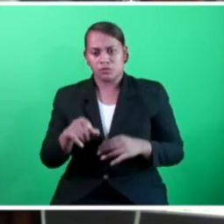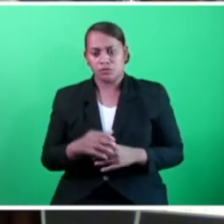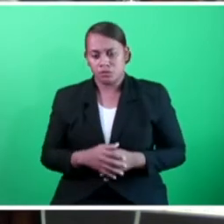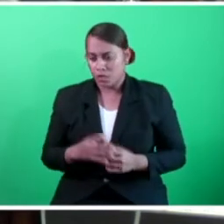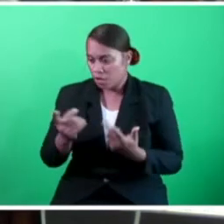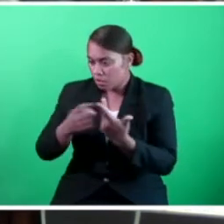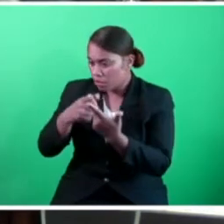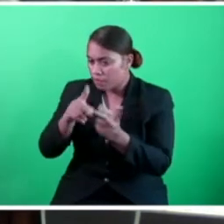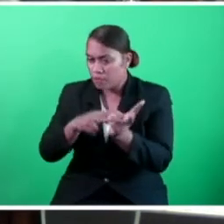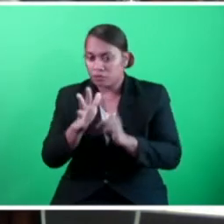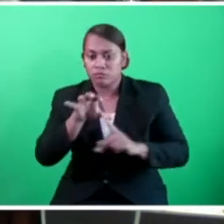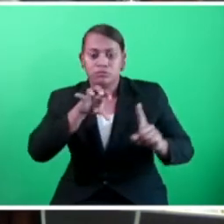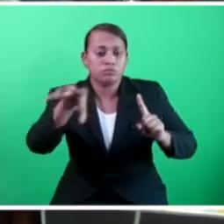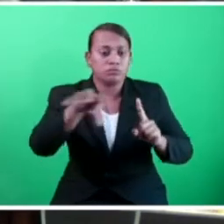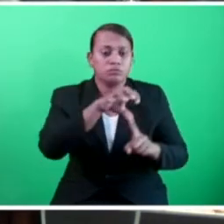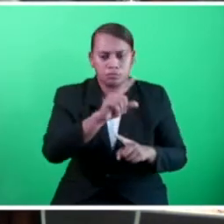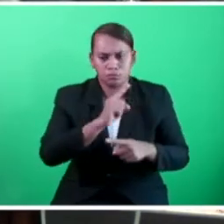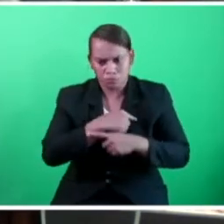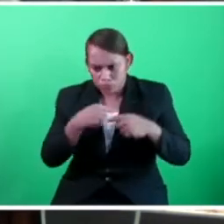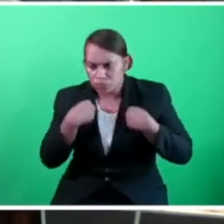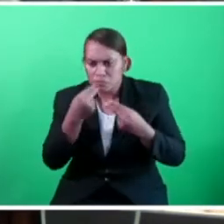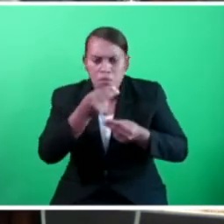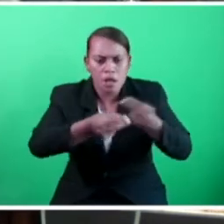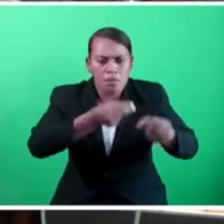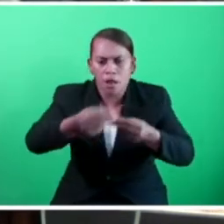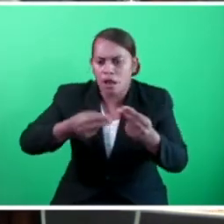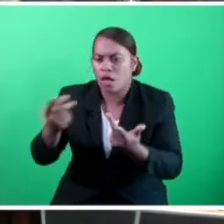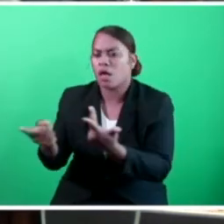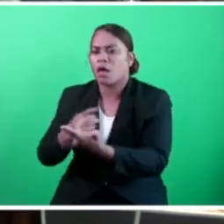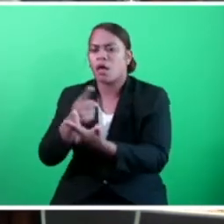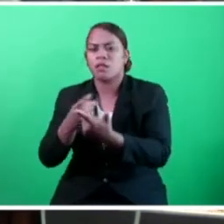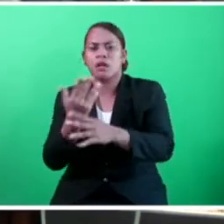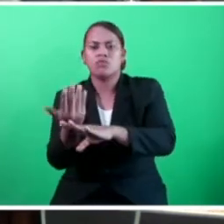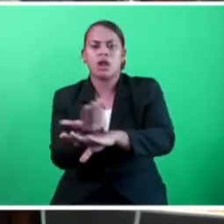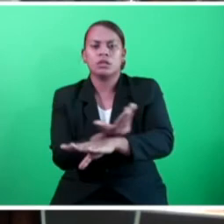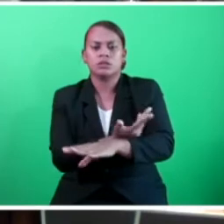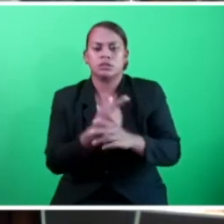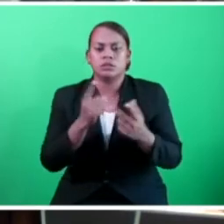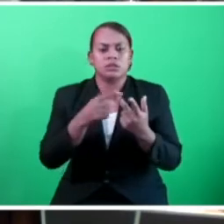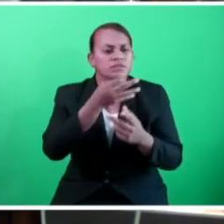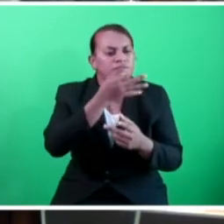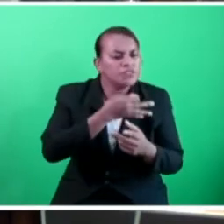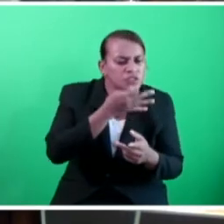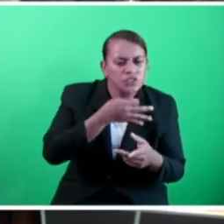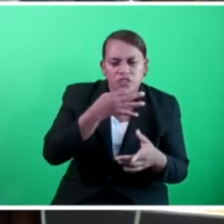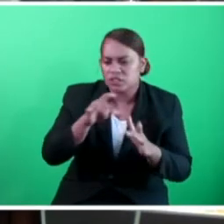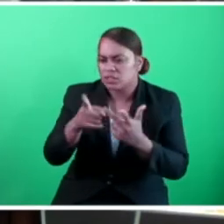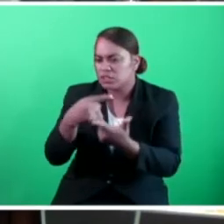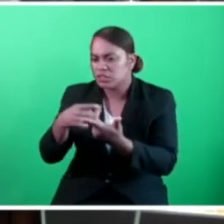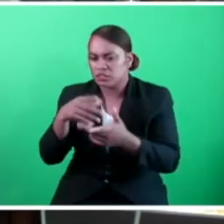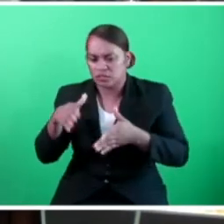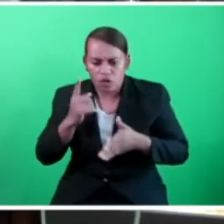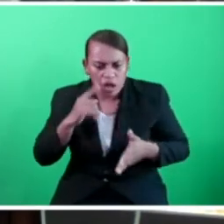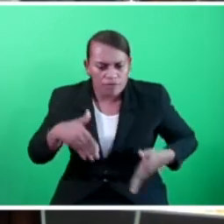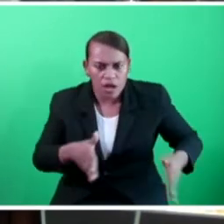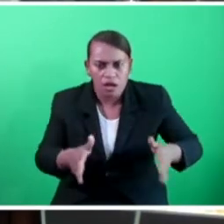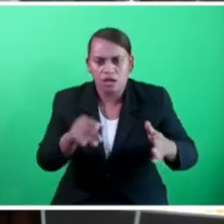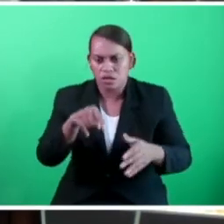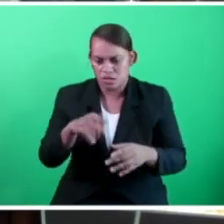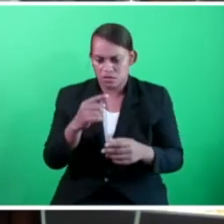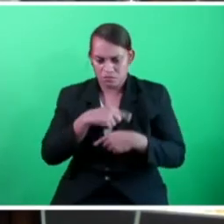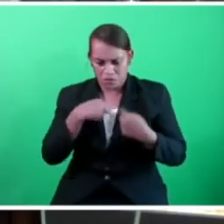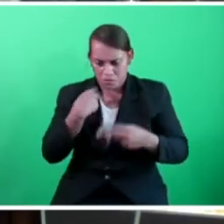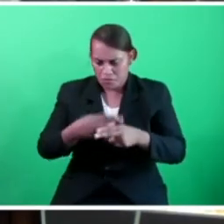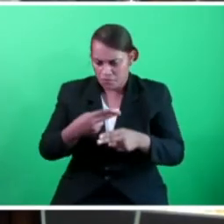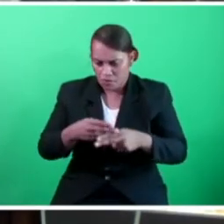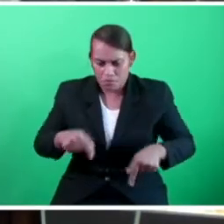have completed. And there are few other catchments, catchment where river waterway is, we will be